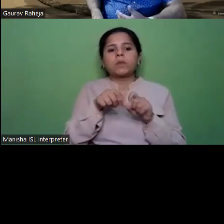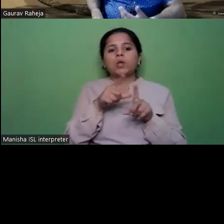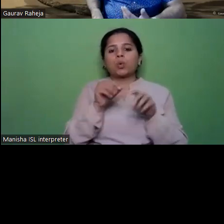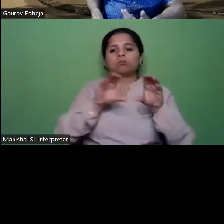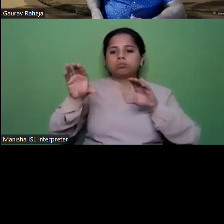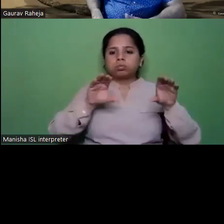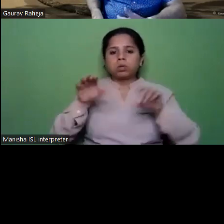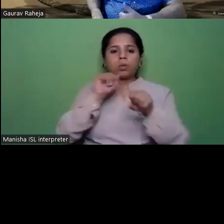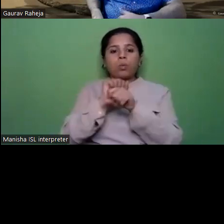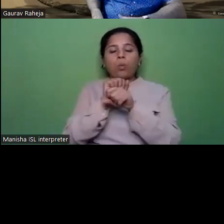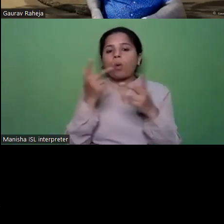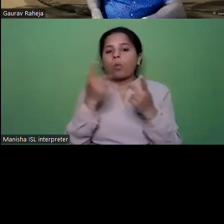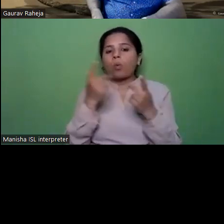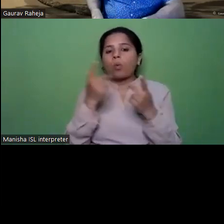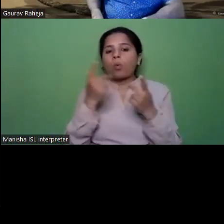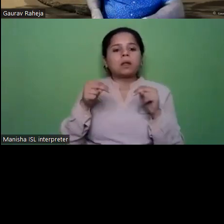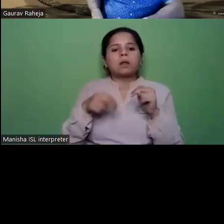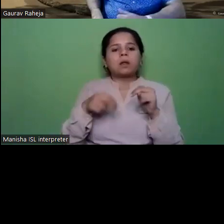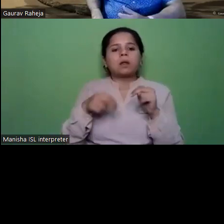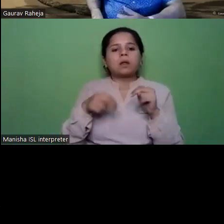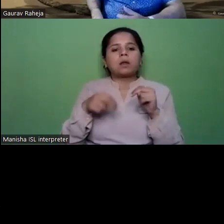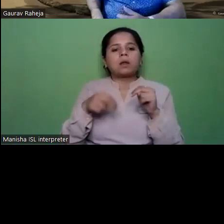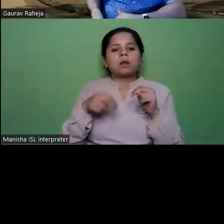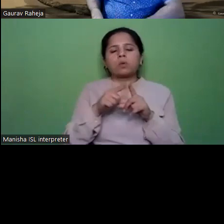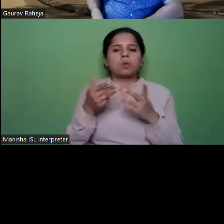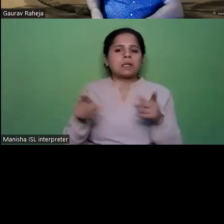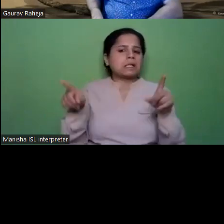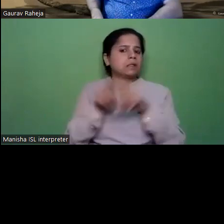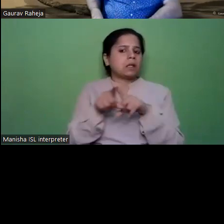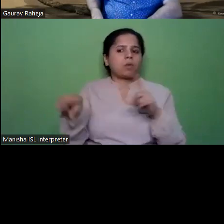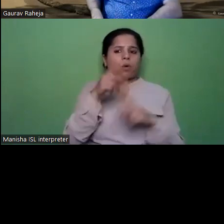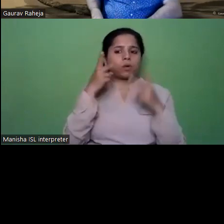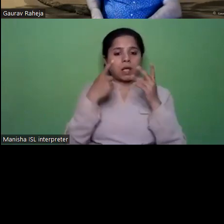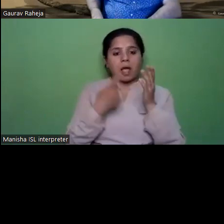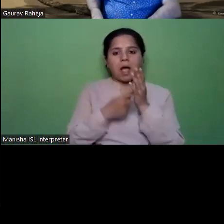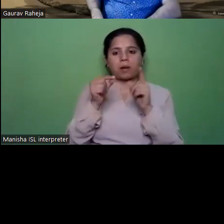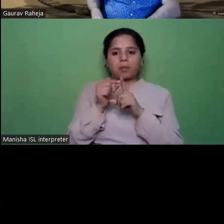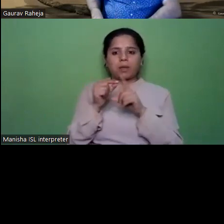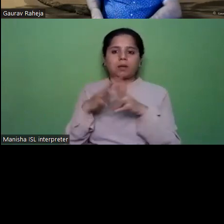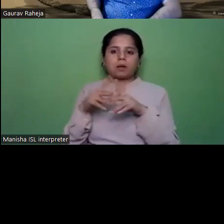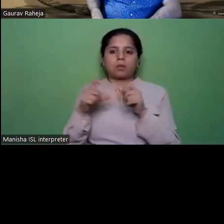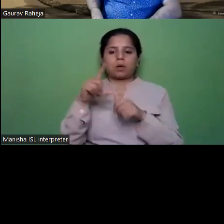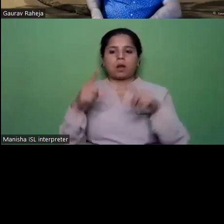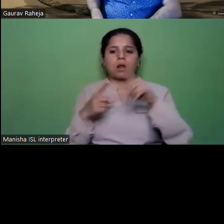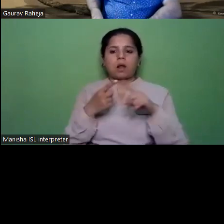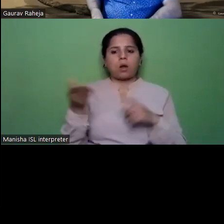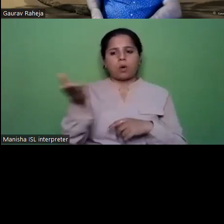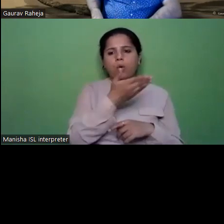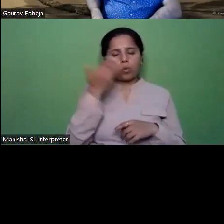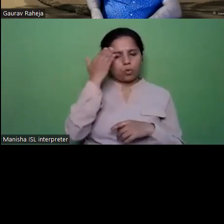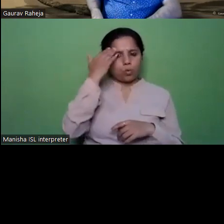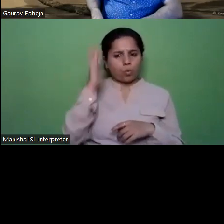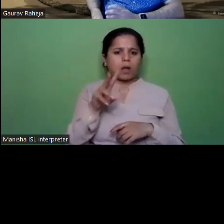done in them, and things happen. Likewise, you see the RPWD Act, which I'm sure has already been detailed out to